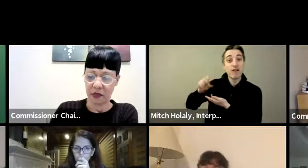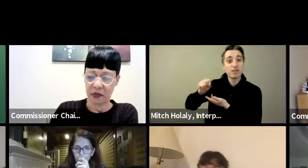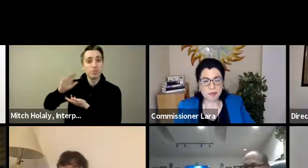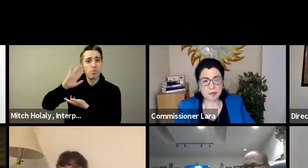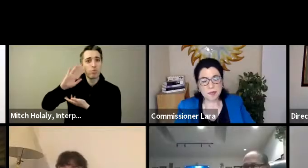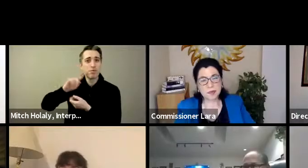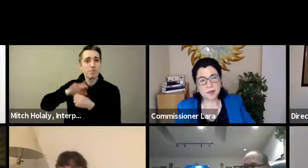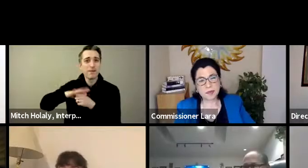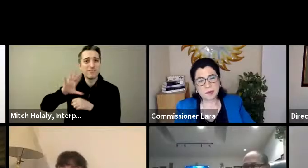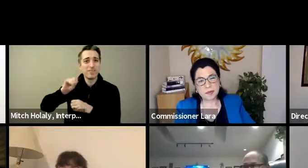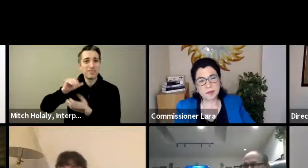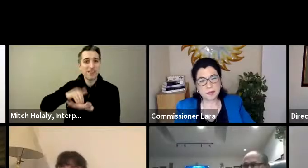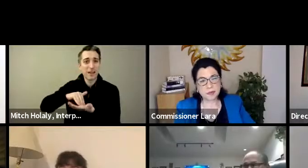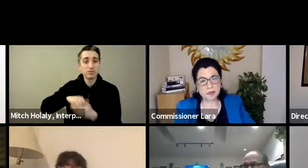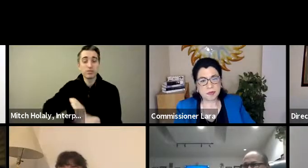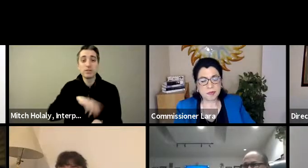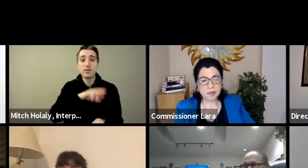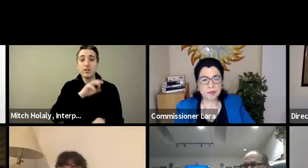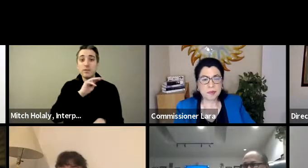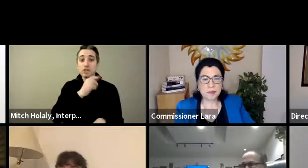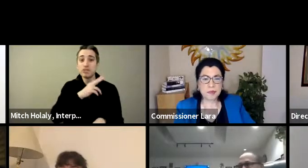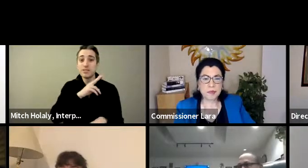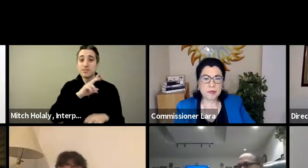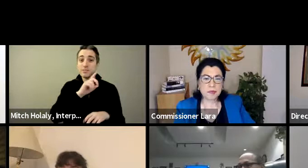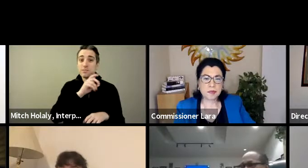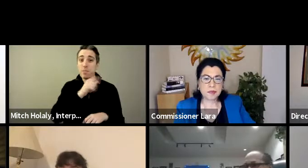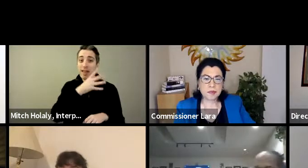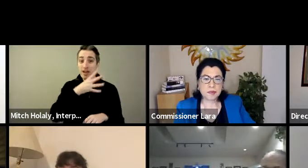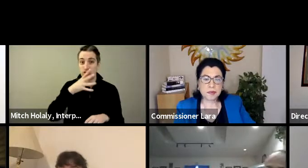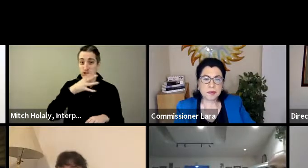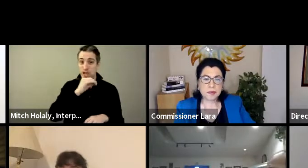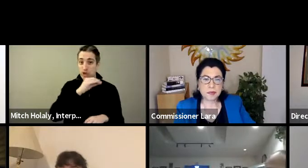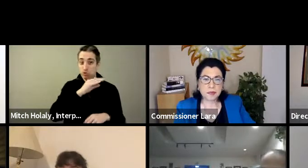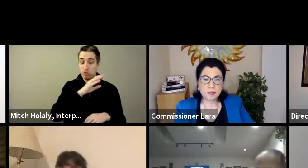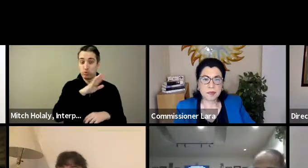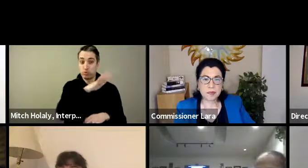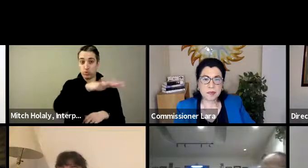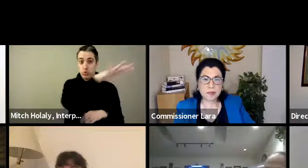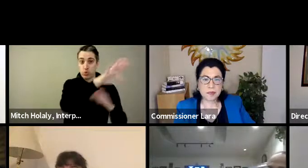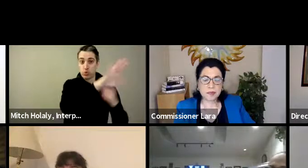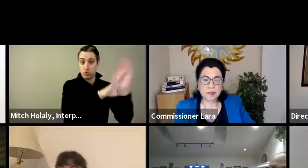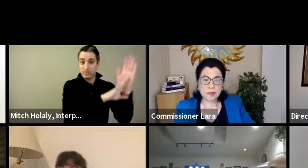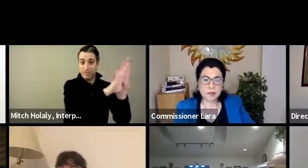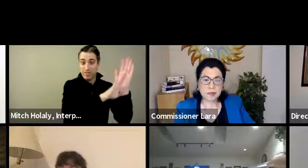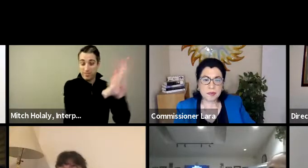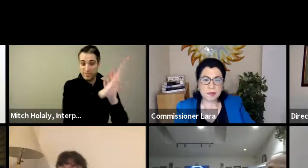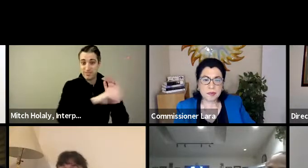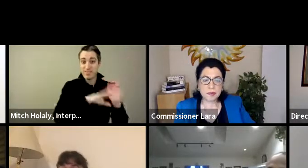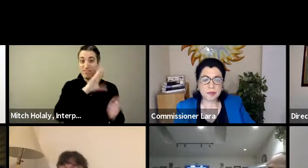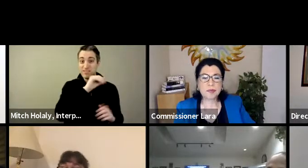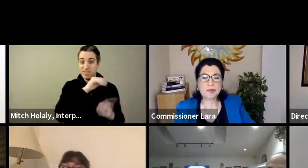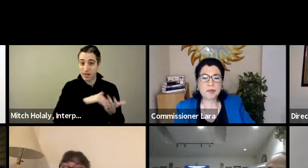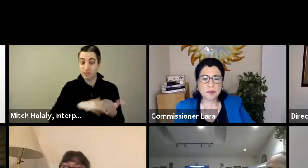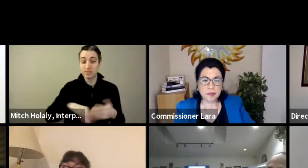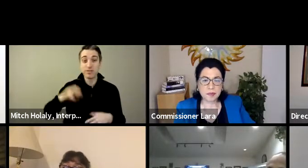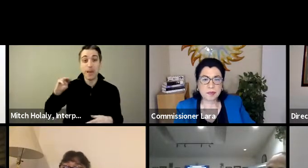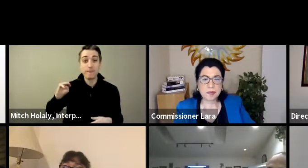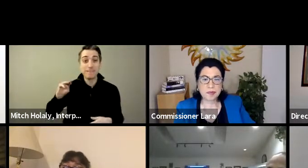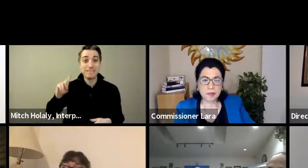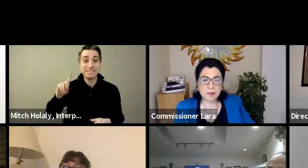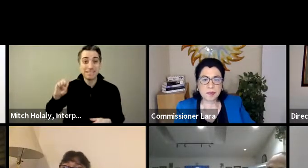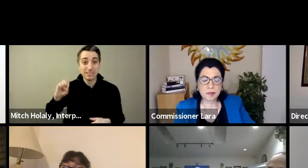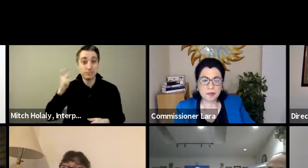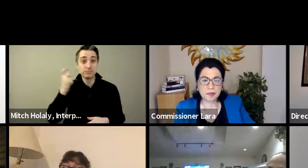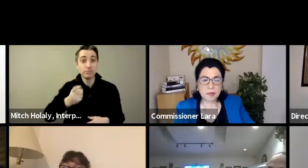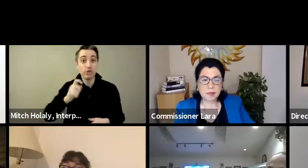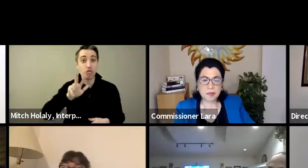the Michigan Department of Agricultural and Rural Development, who's contributing $60,000, the Michigan Department of Education, who's contributing